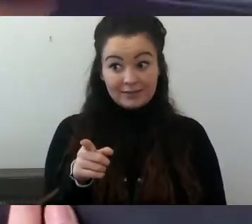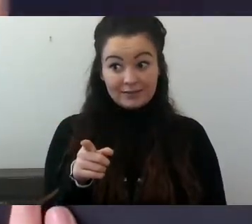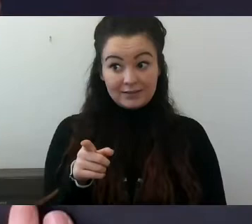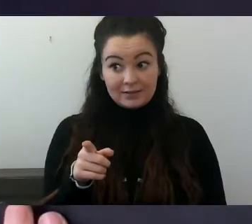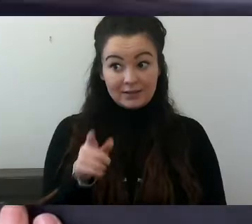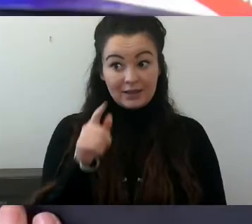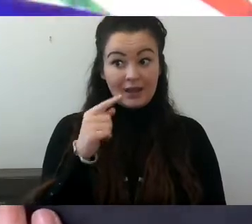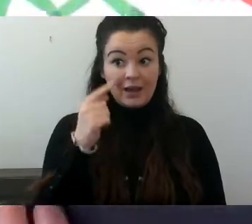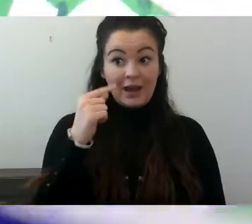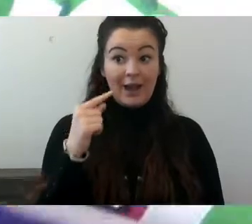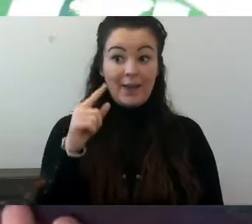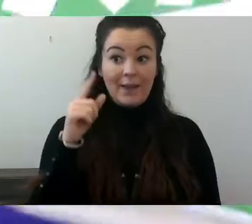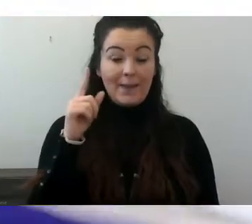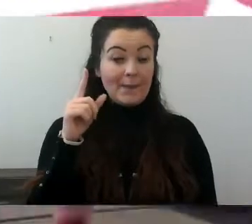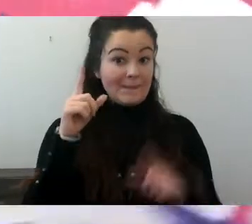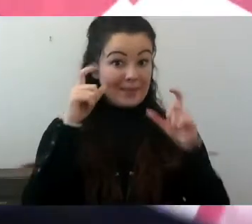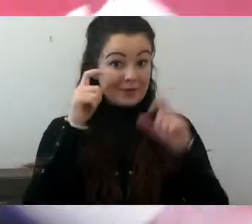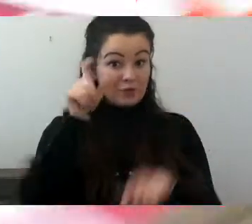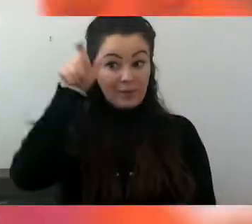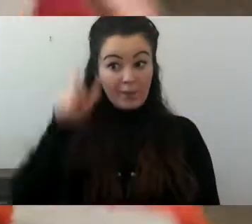a picture of a person